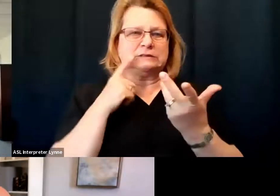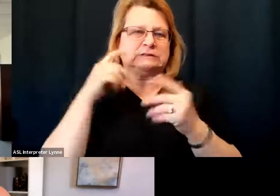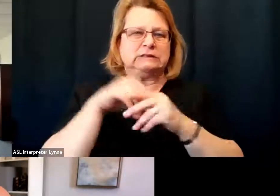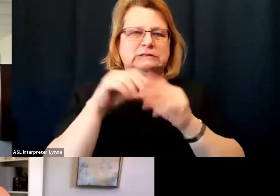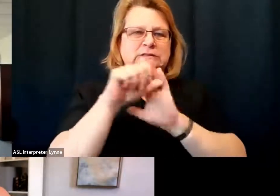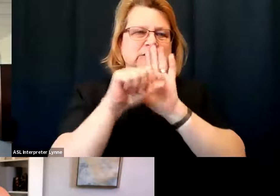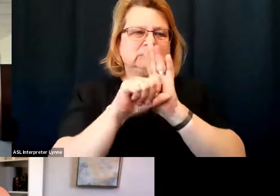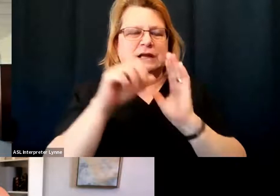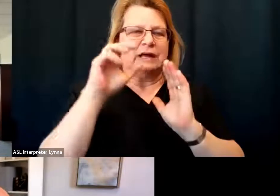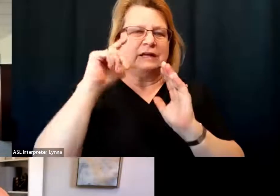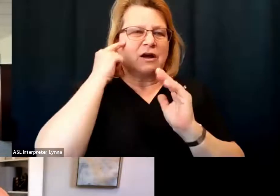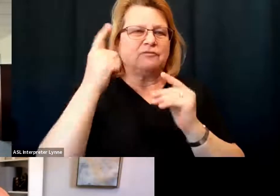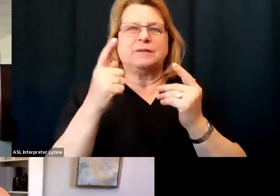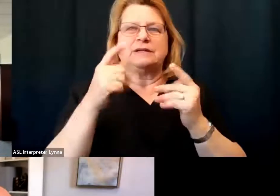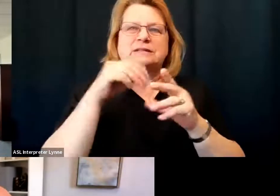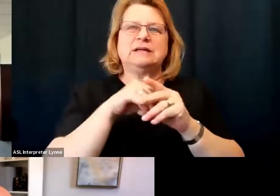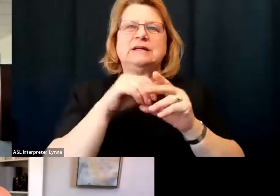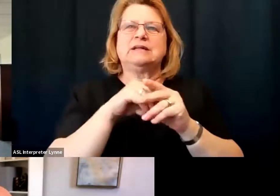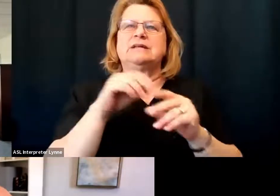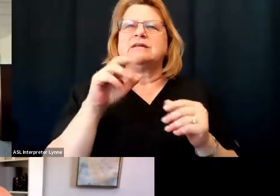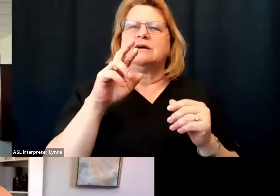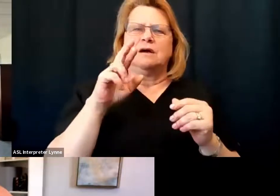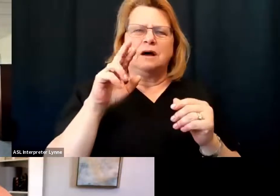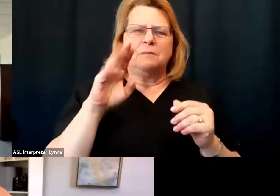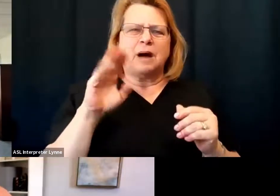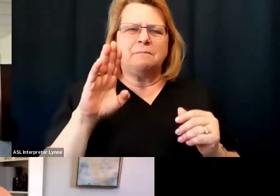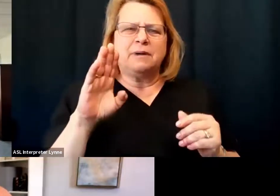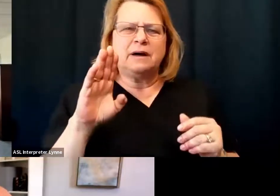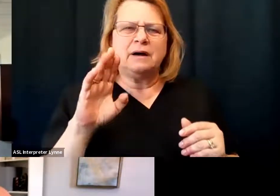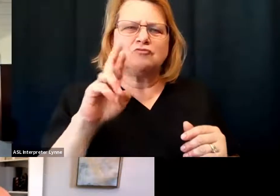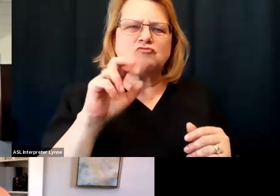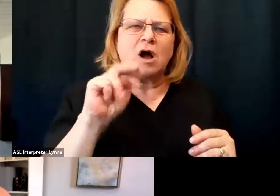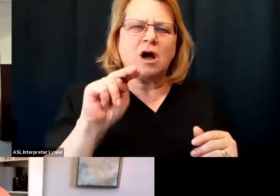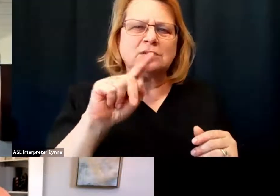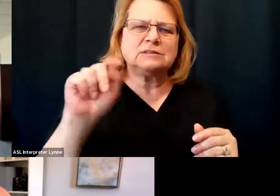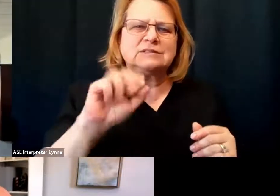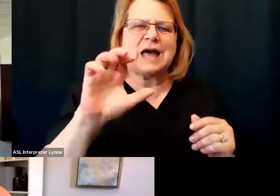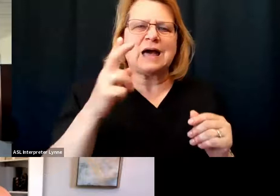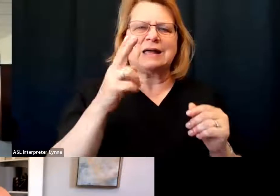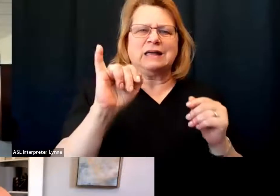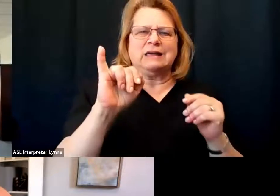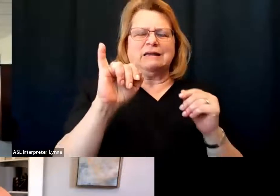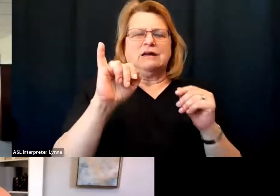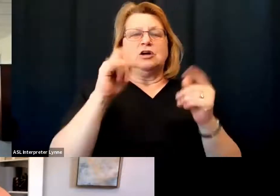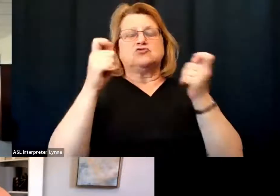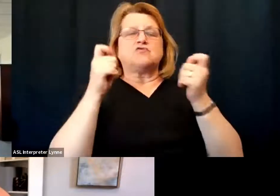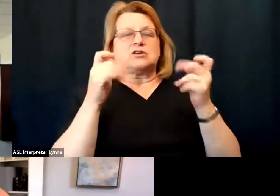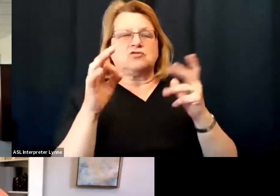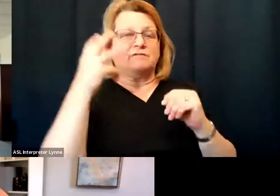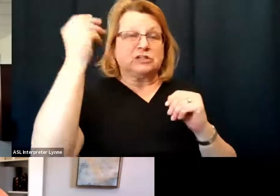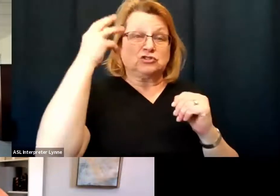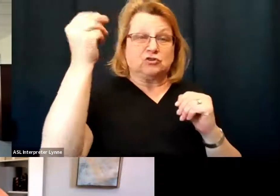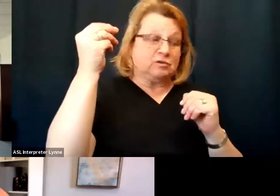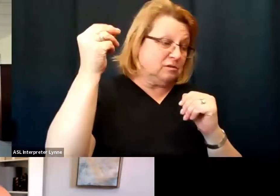and here at the Division of Human Rights, Ron Zaki, who is our Director of External Relations, and he's going to talk about a new